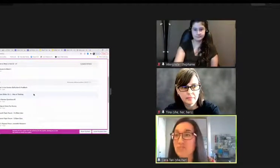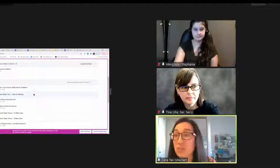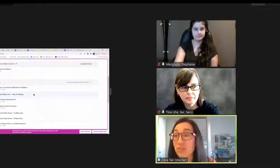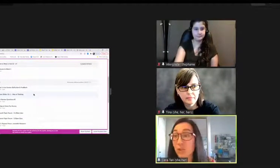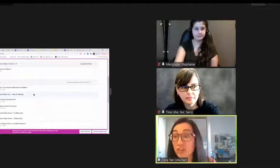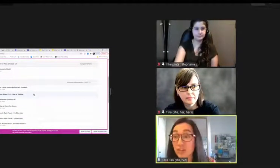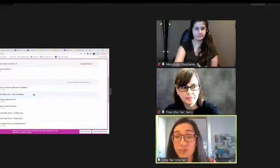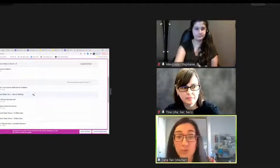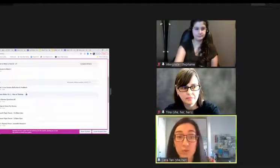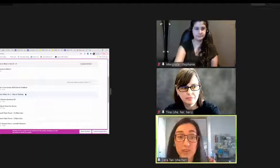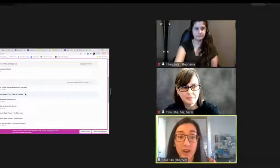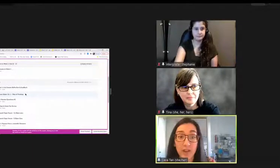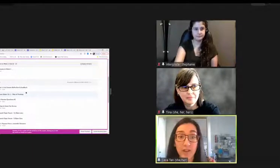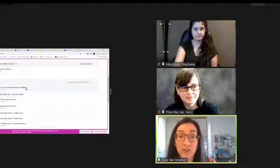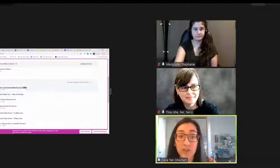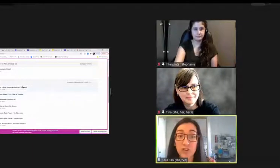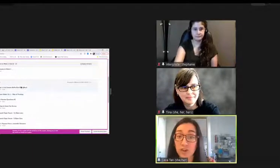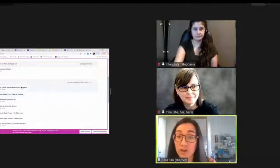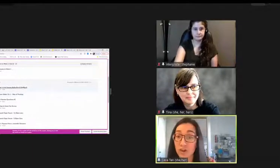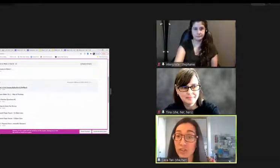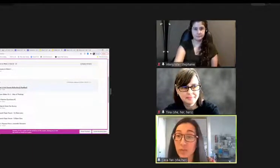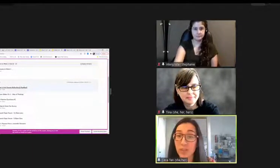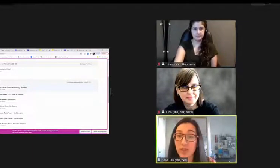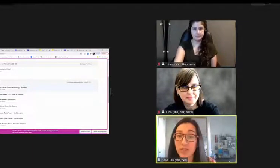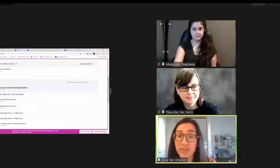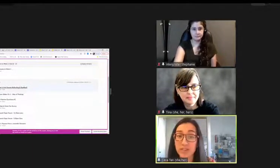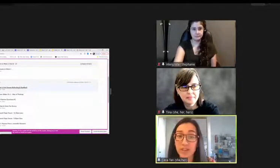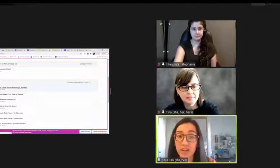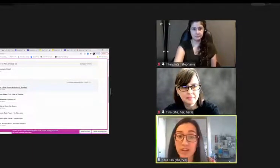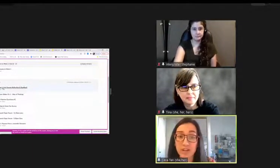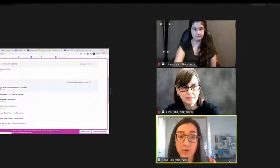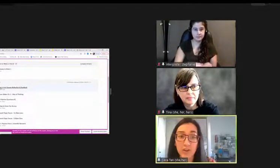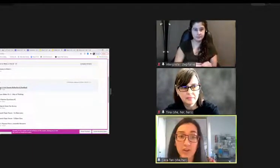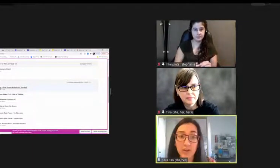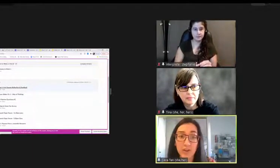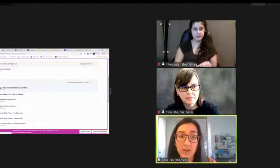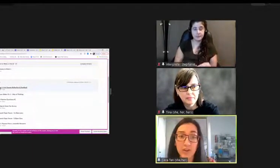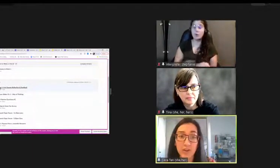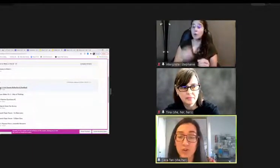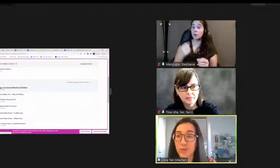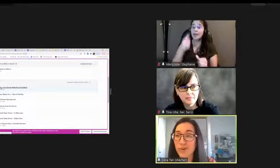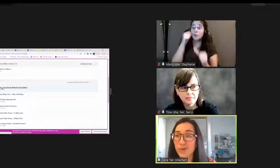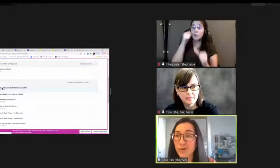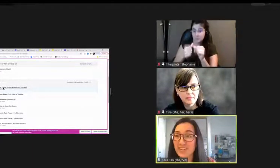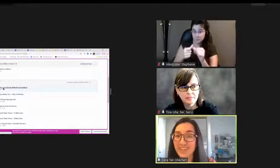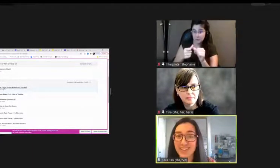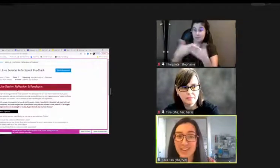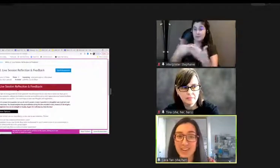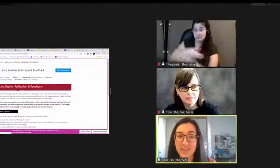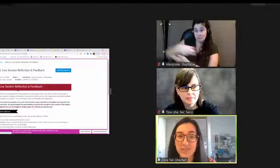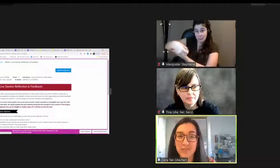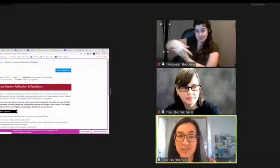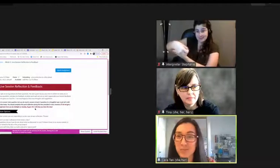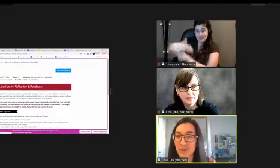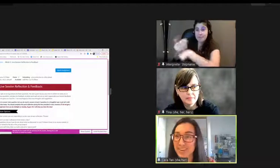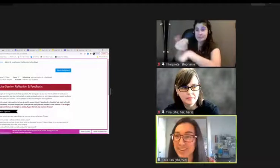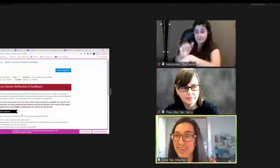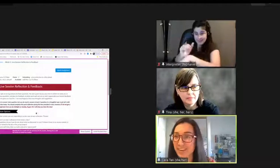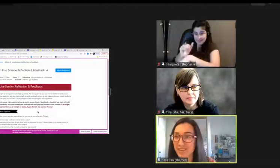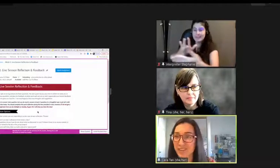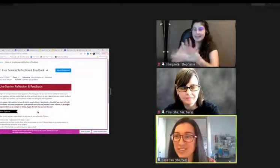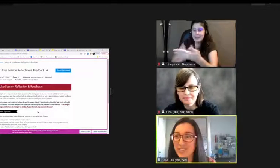Okay, so while she's doing that, make sure that by midnight tonight, you click on your week 1 live